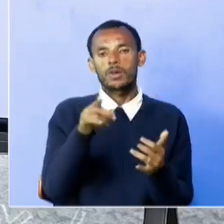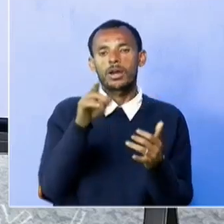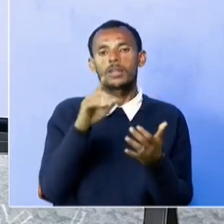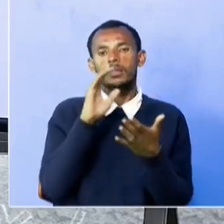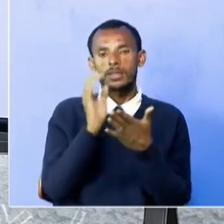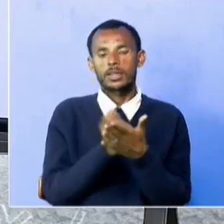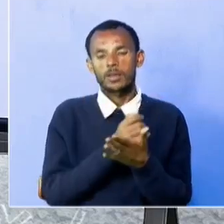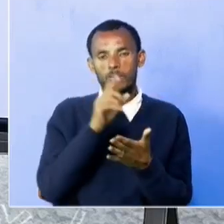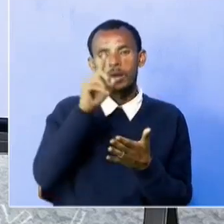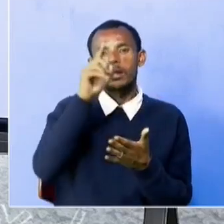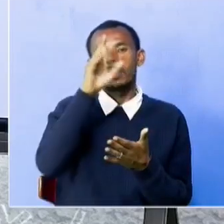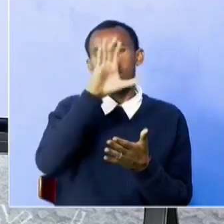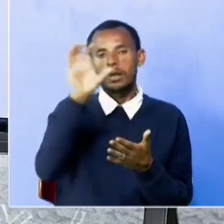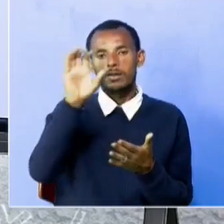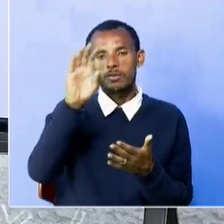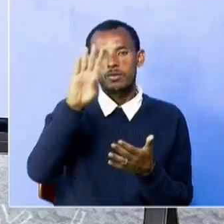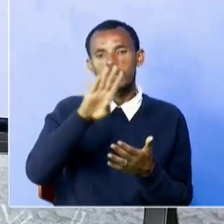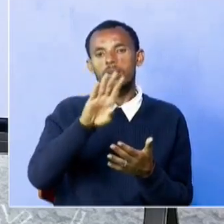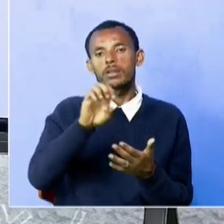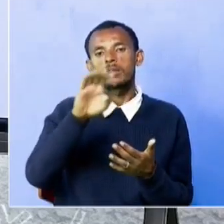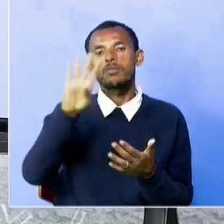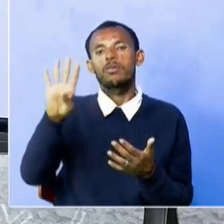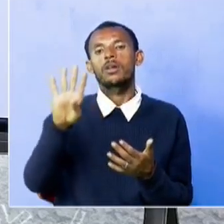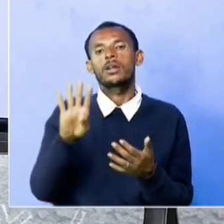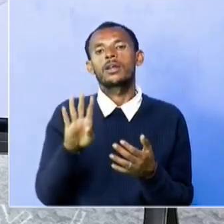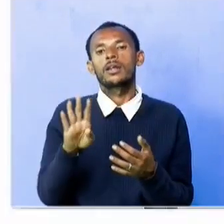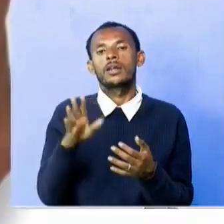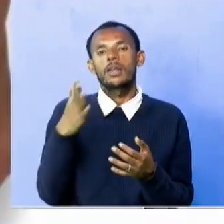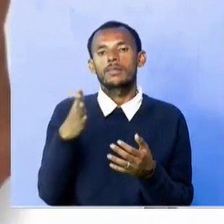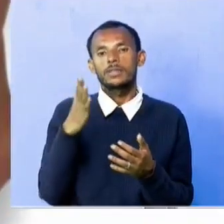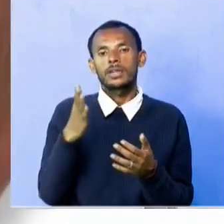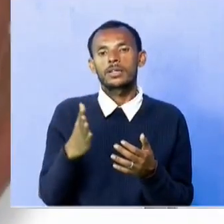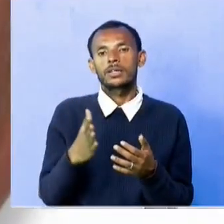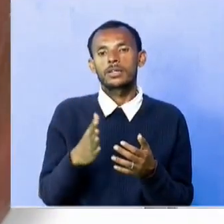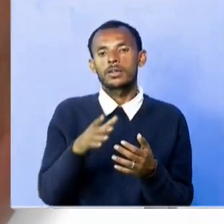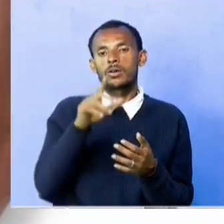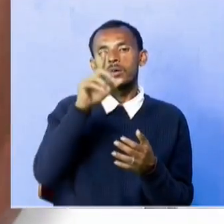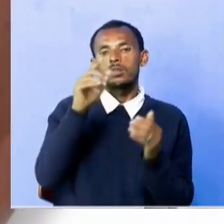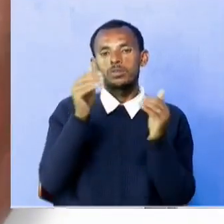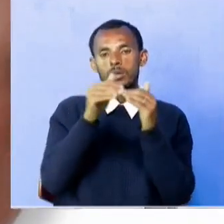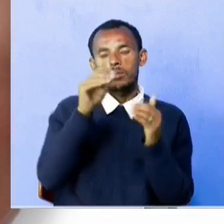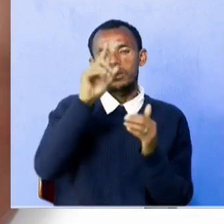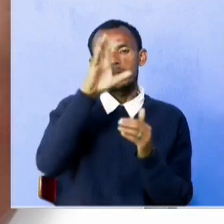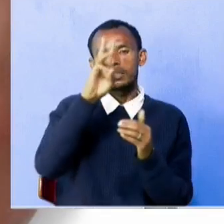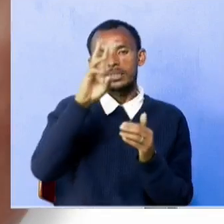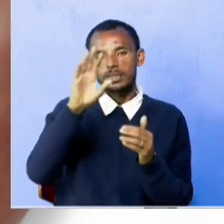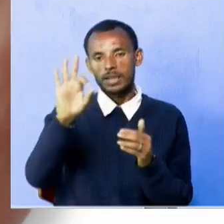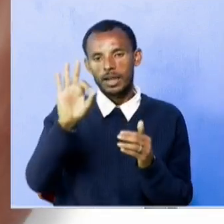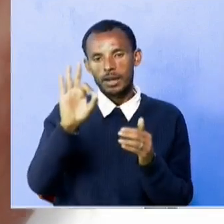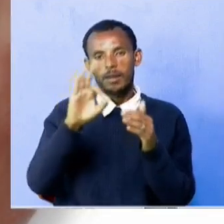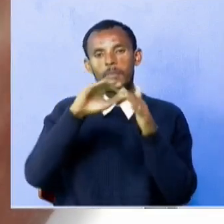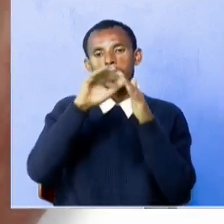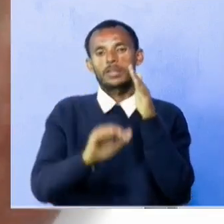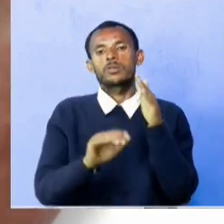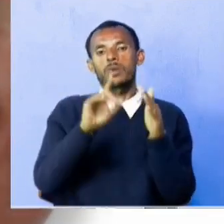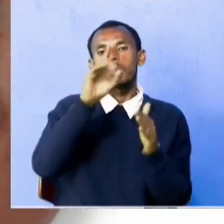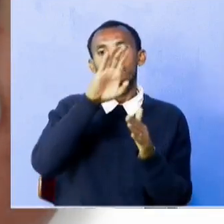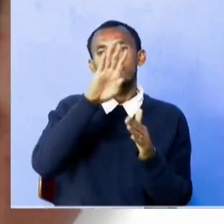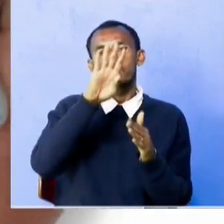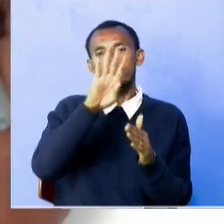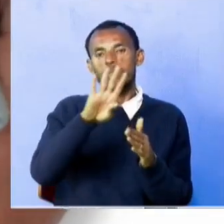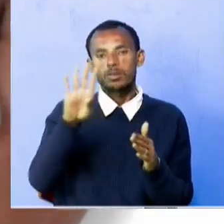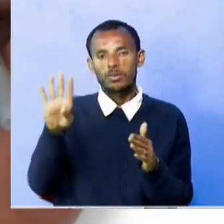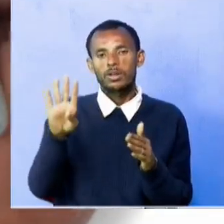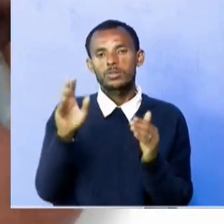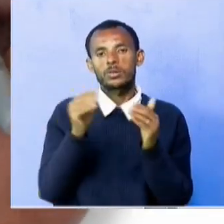take 144 to the left side. So this becomes 169 minus 144 is equal